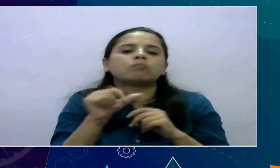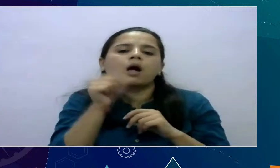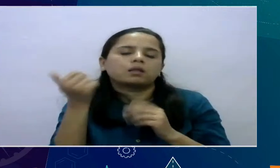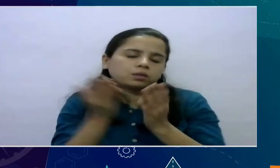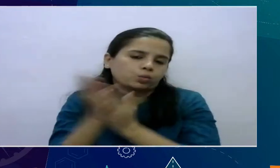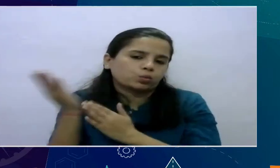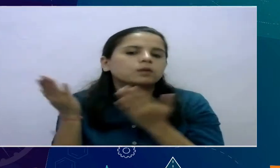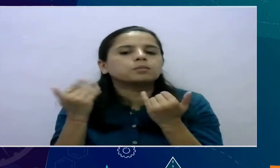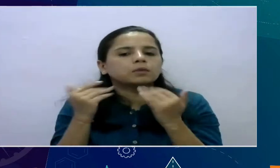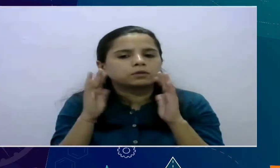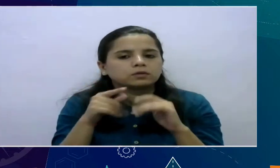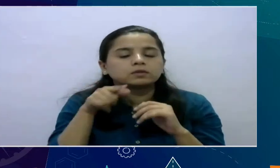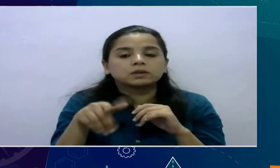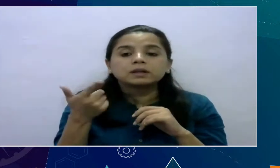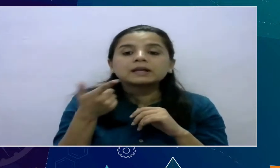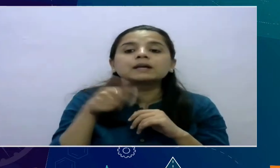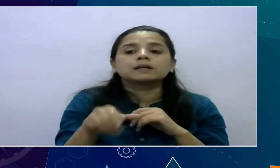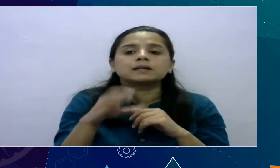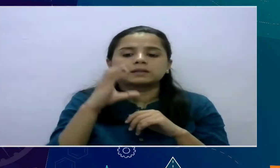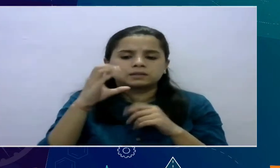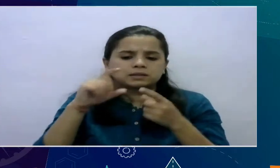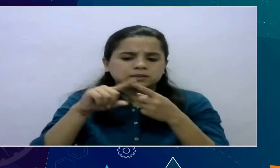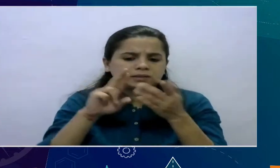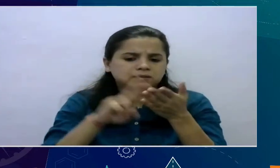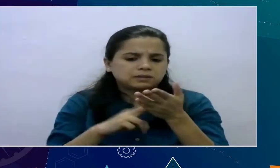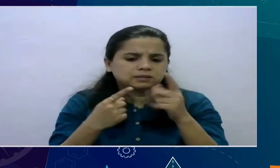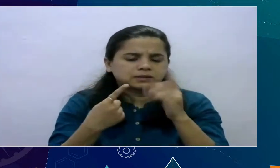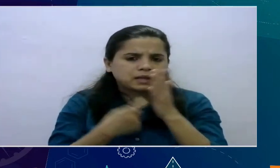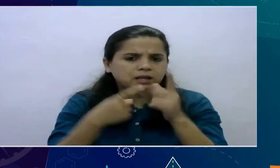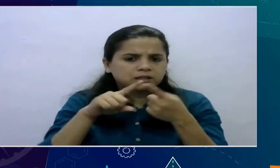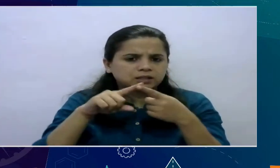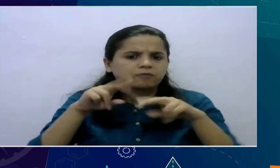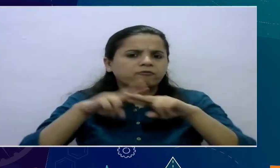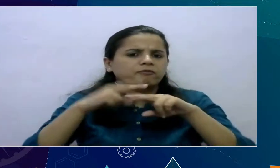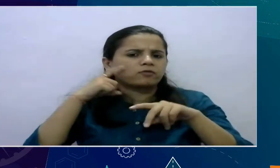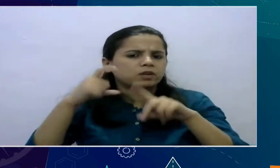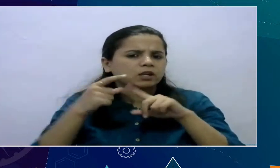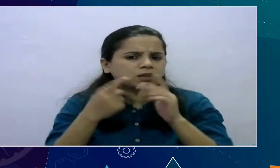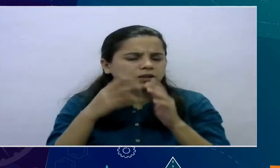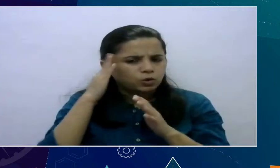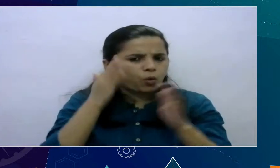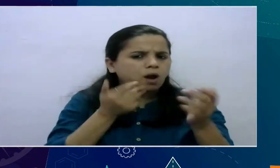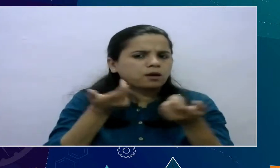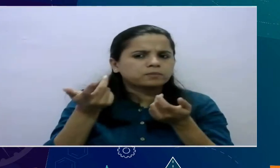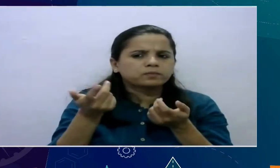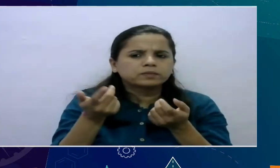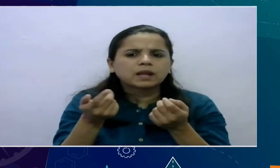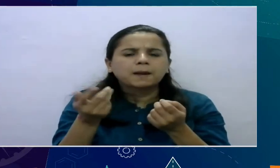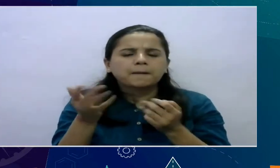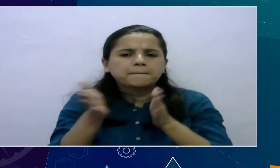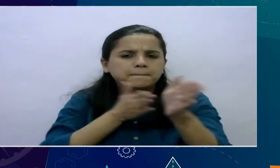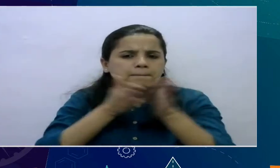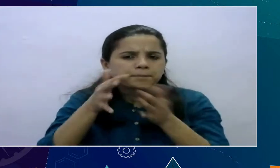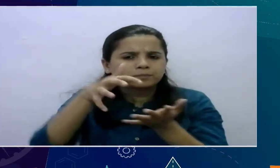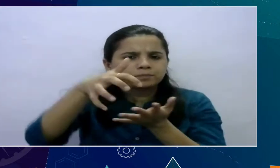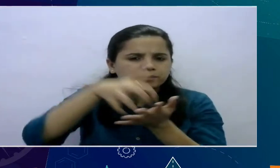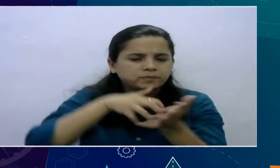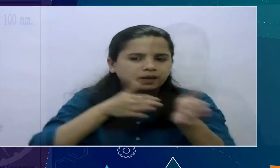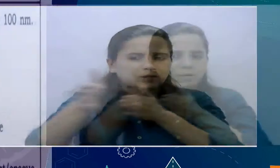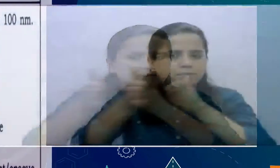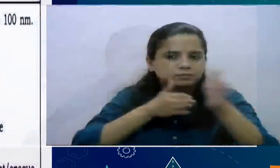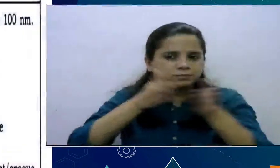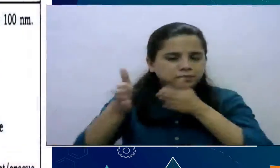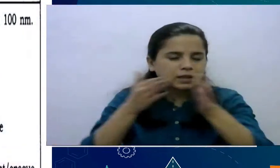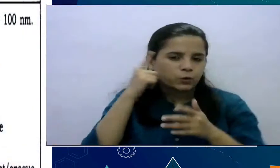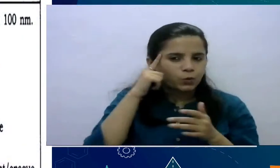you an example of centrifugation. Makhan, how they churn the milk and get butter out of it, yes.